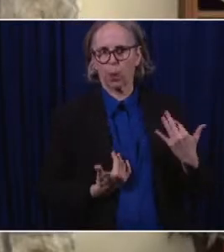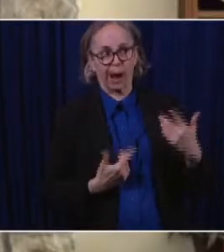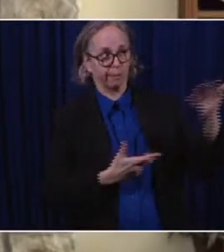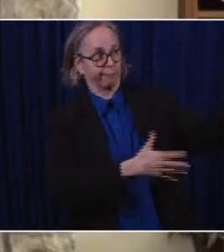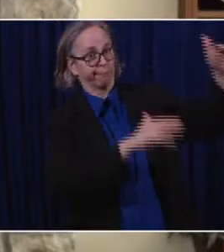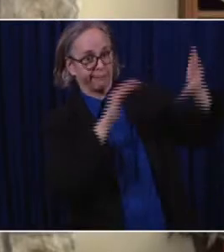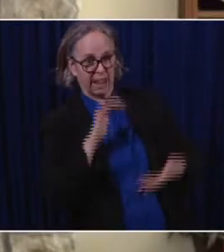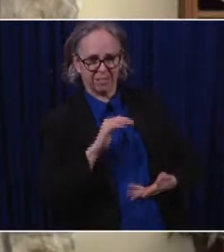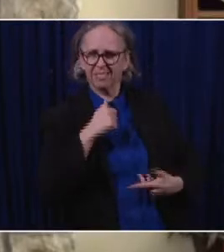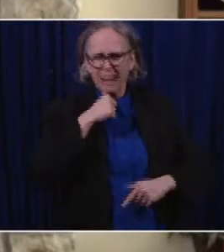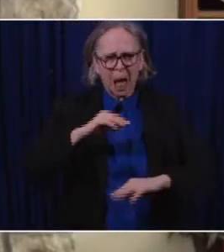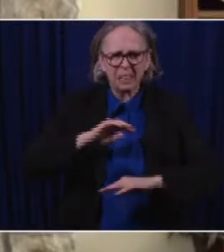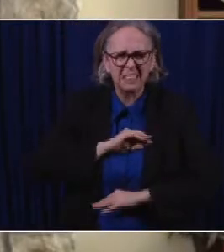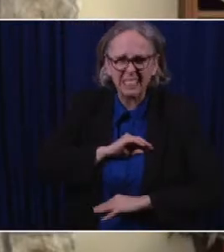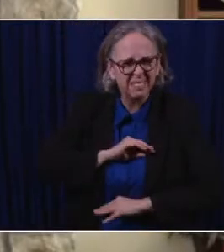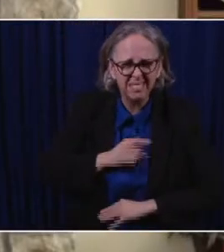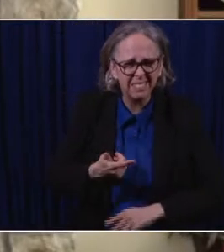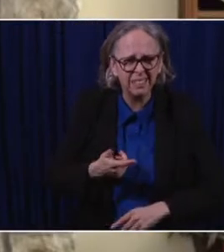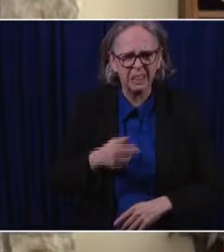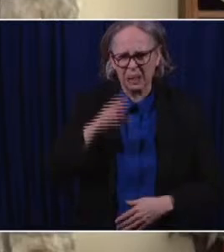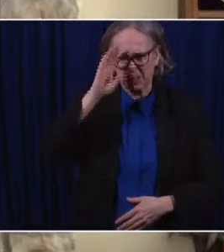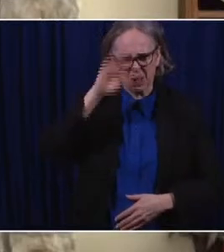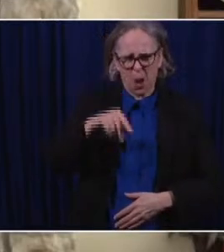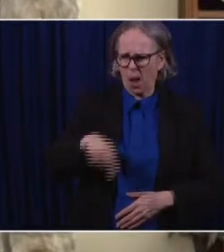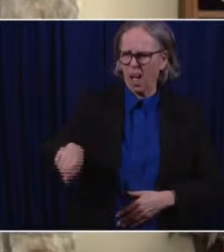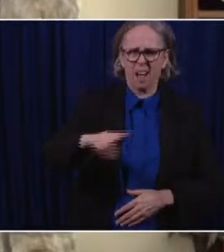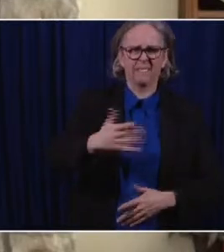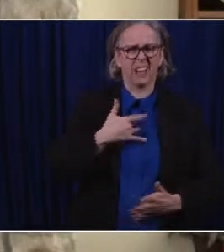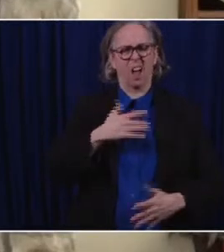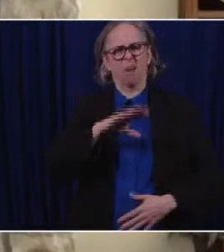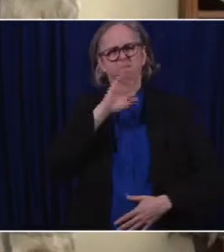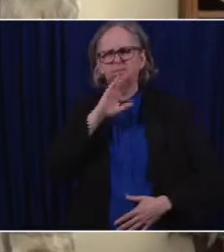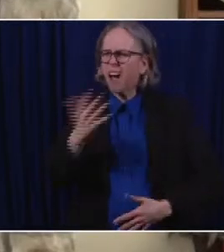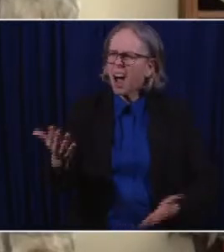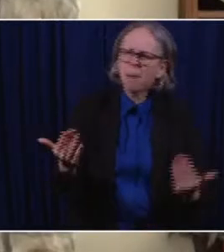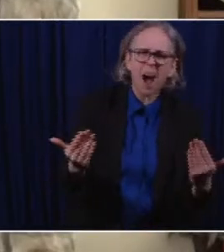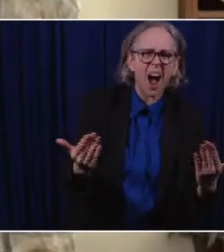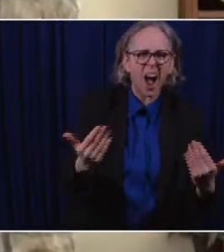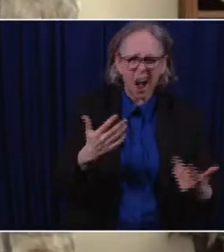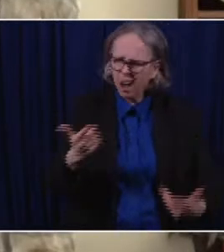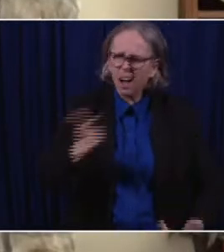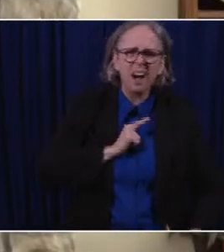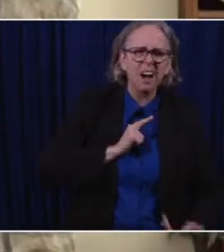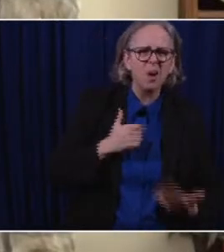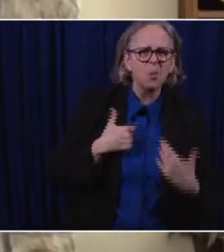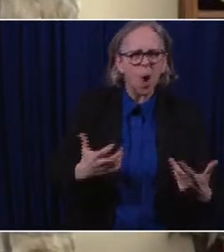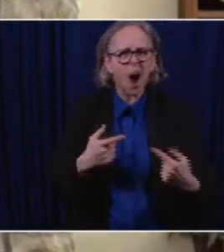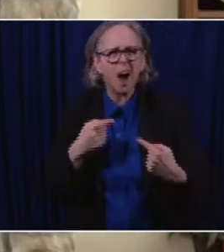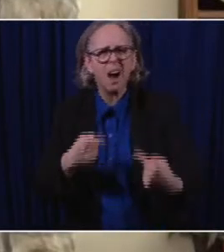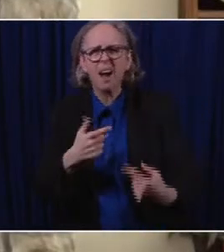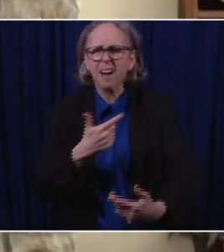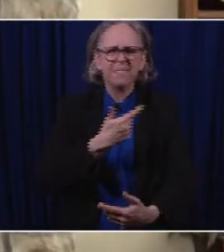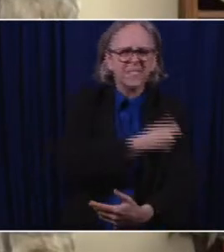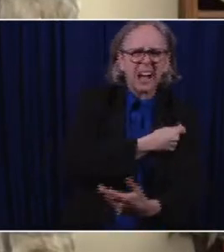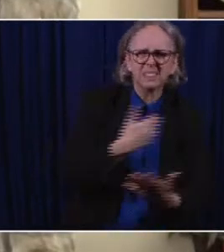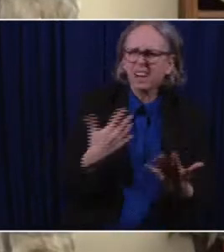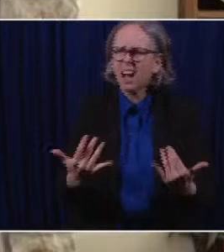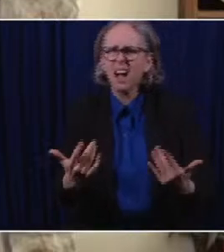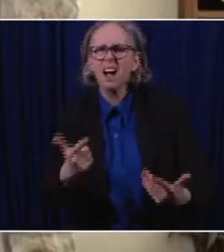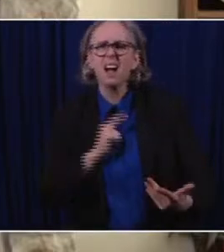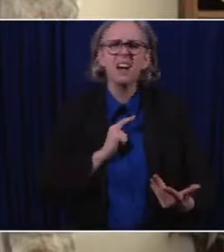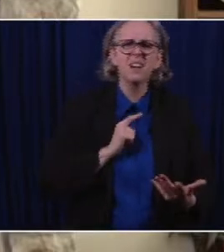up. And so we know that people are frustrated. We know they're upset. And I will just